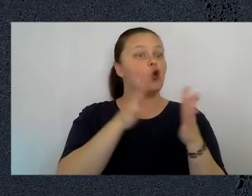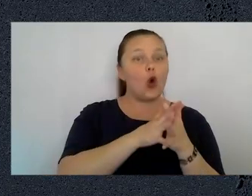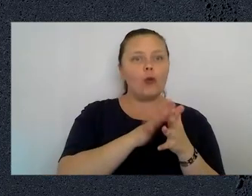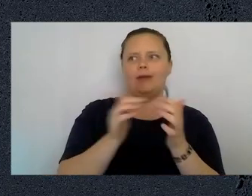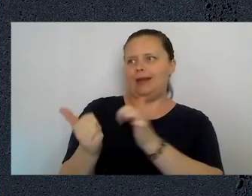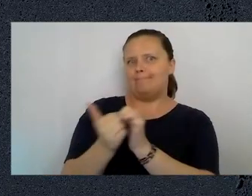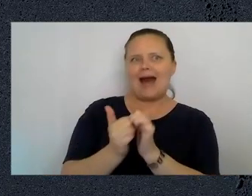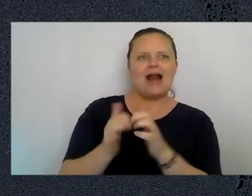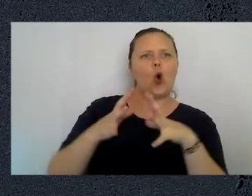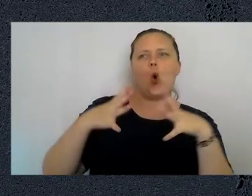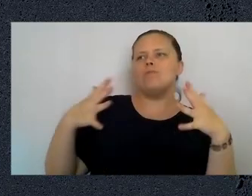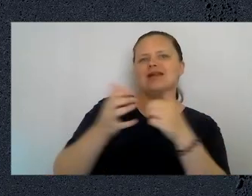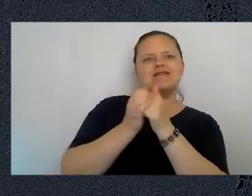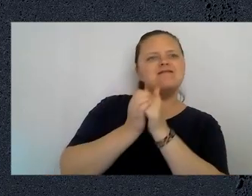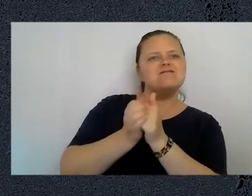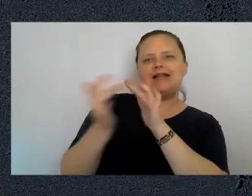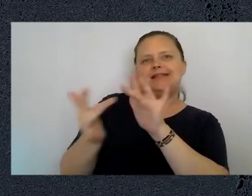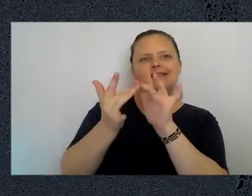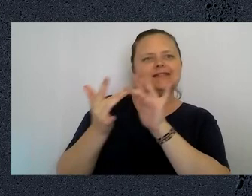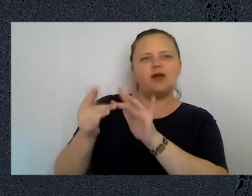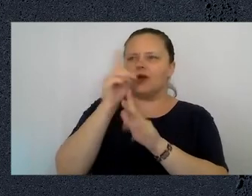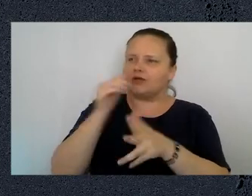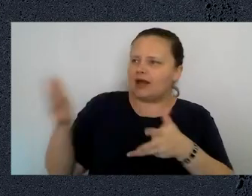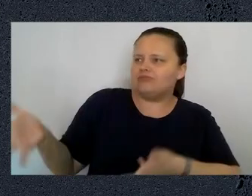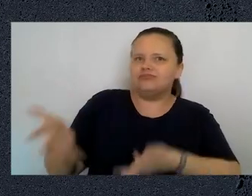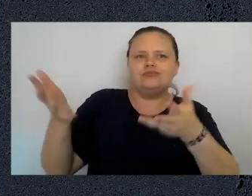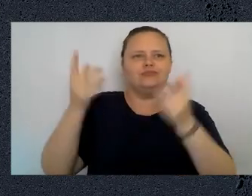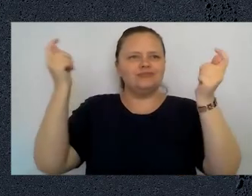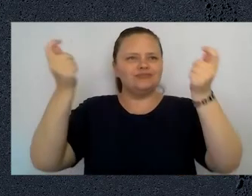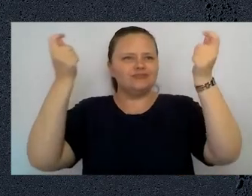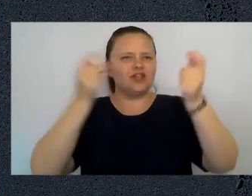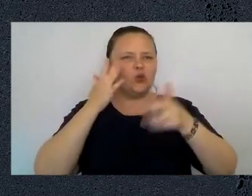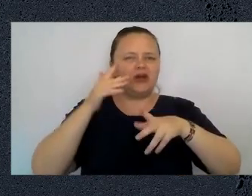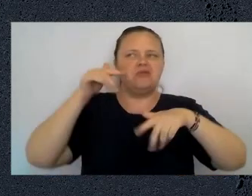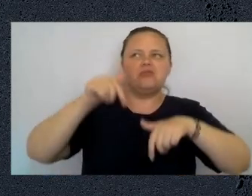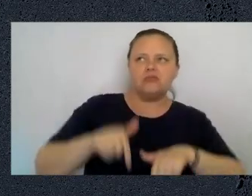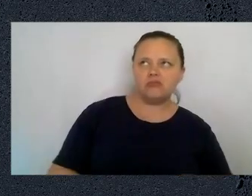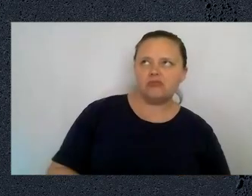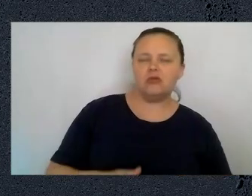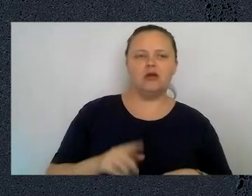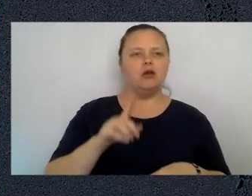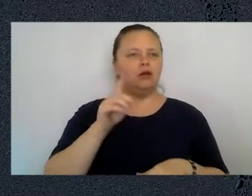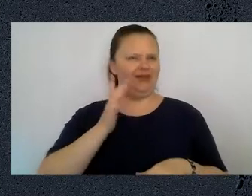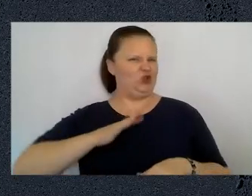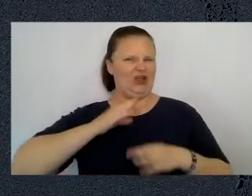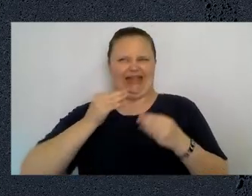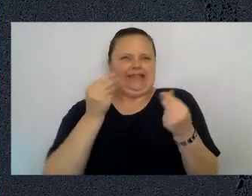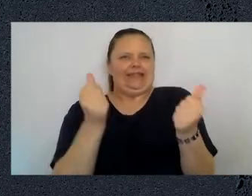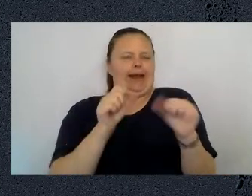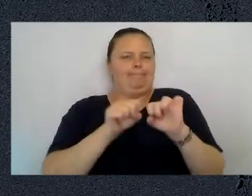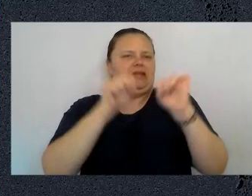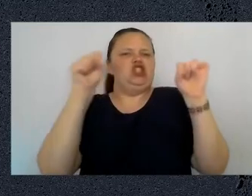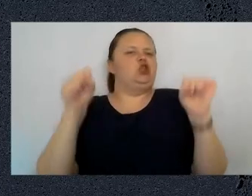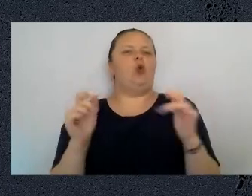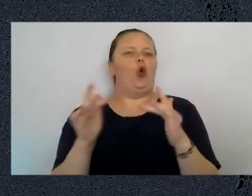massive friends network who are there to lift you up and cheerlead you and carry you through every time you feel down. But you just need some kind of a support in that